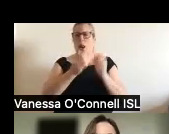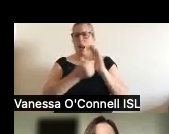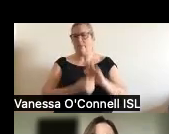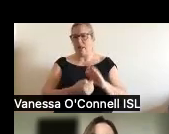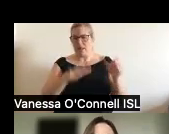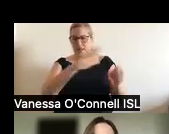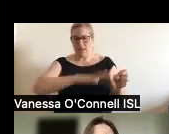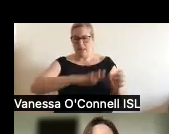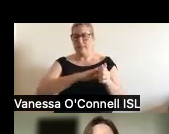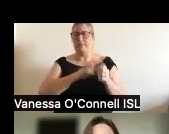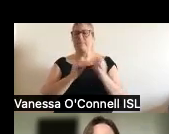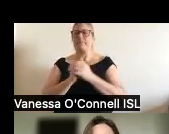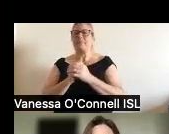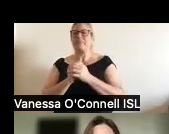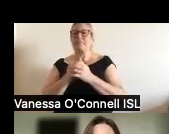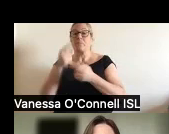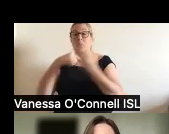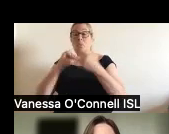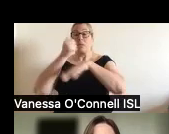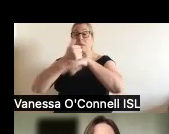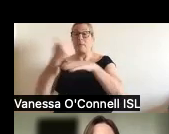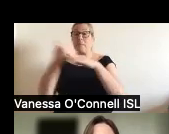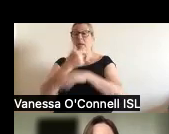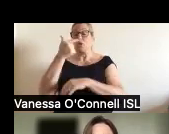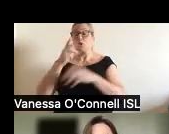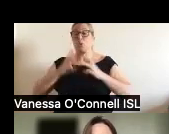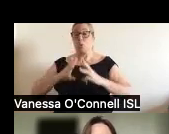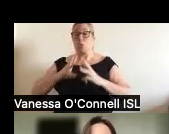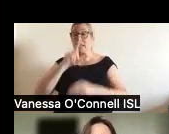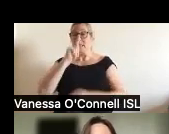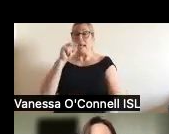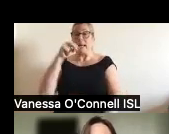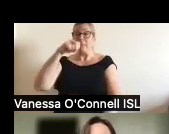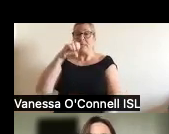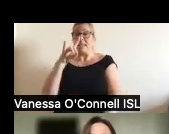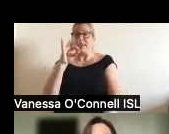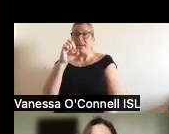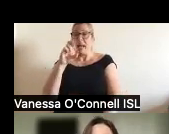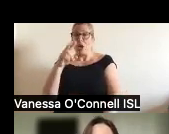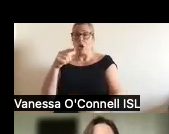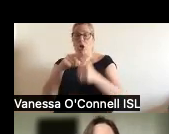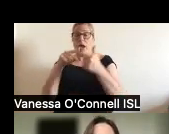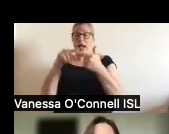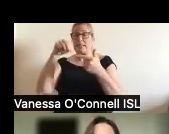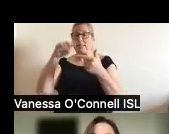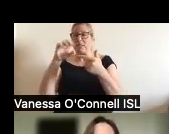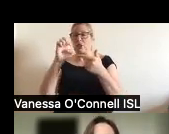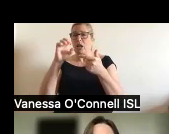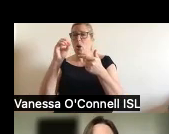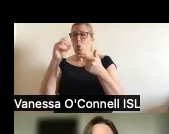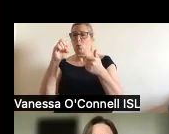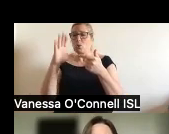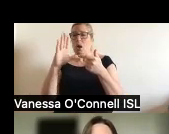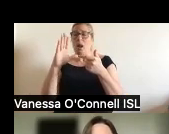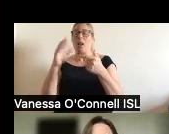We were founded by two ladies called Niamh Gallagher and Michelle O'Donnell back in 2012. They were both